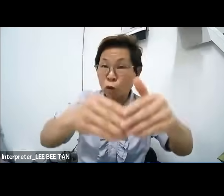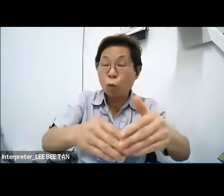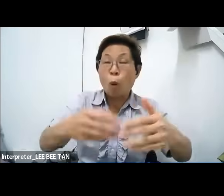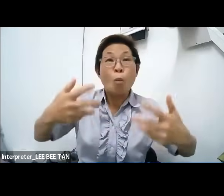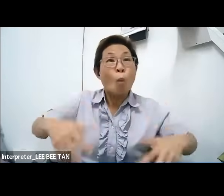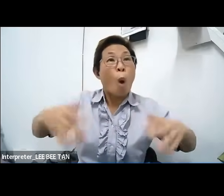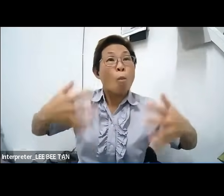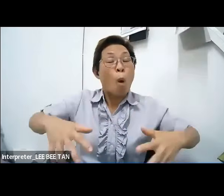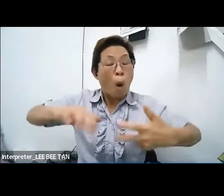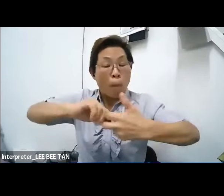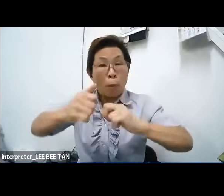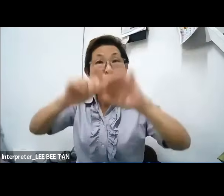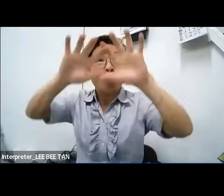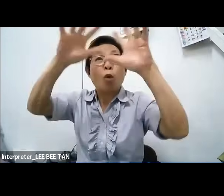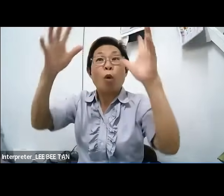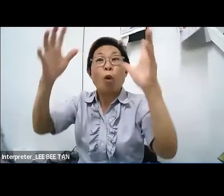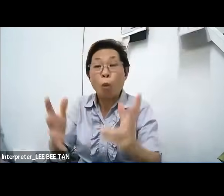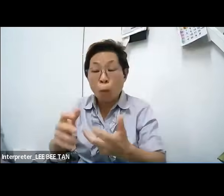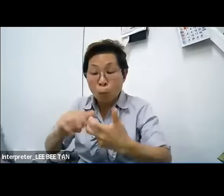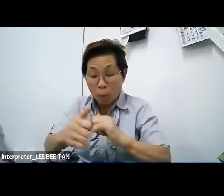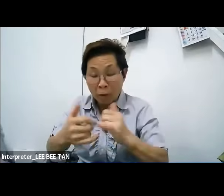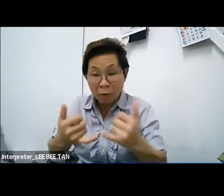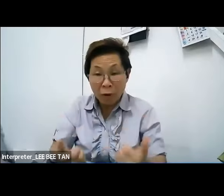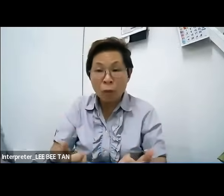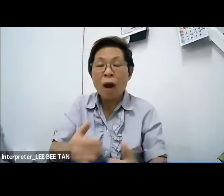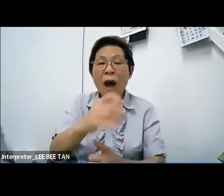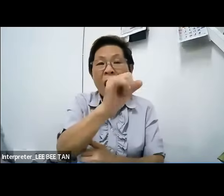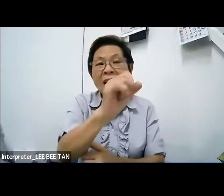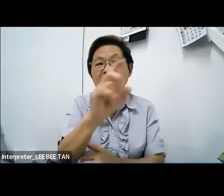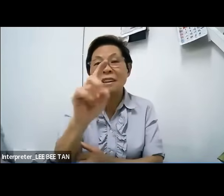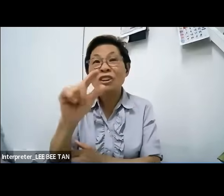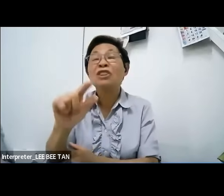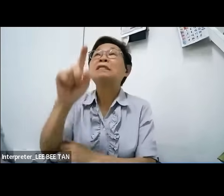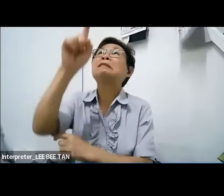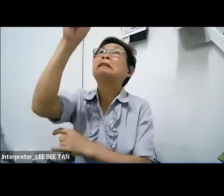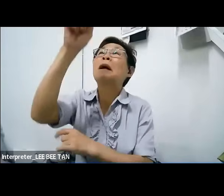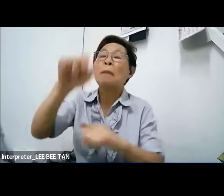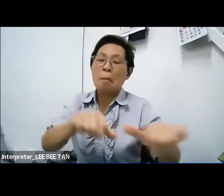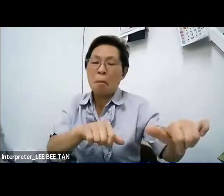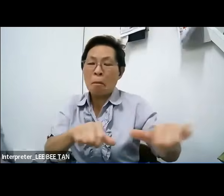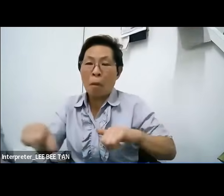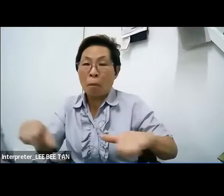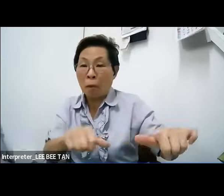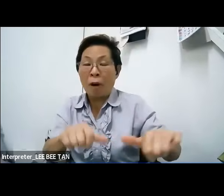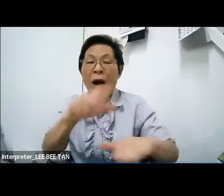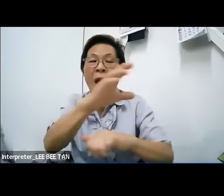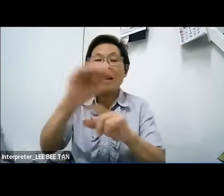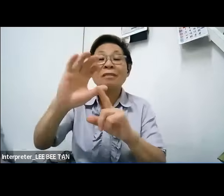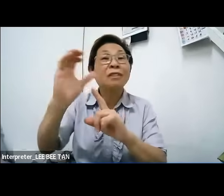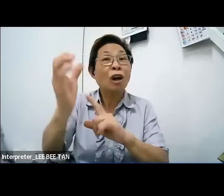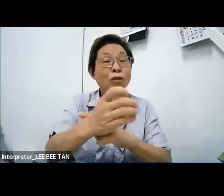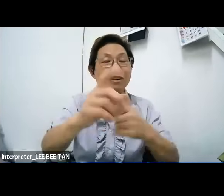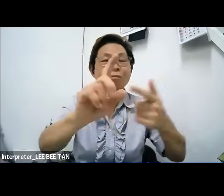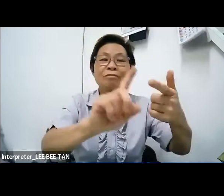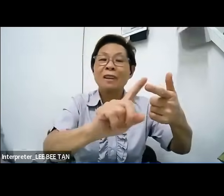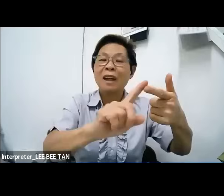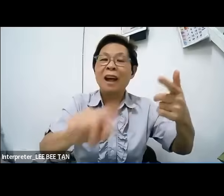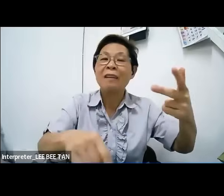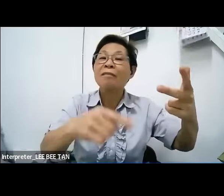global issue right now, which is SDGs climate action in culture.